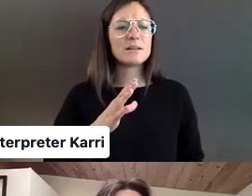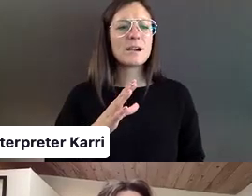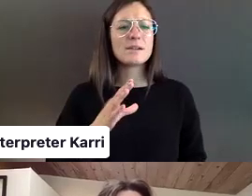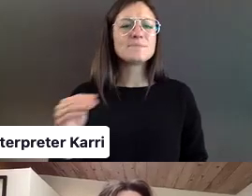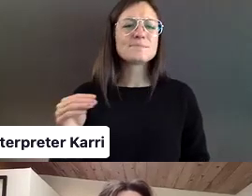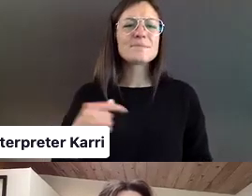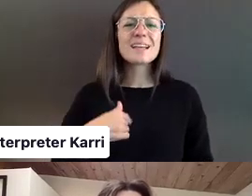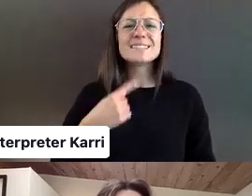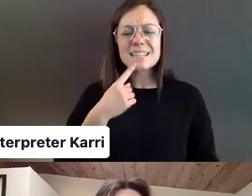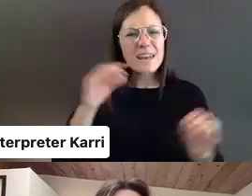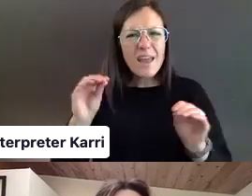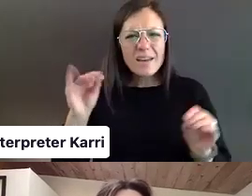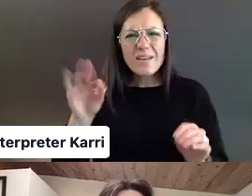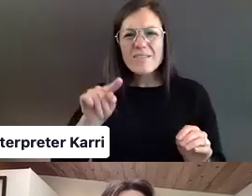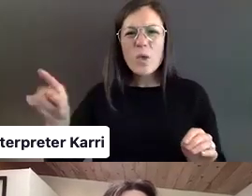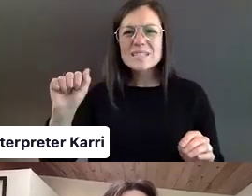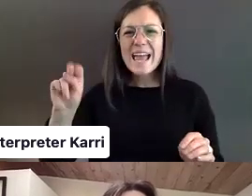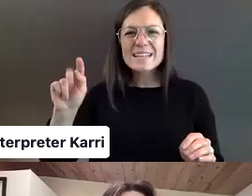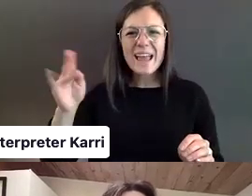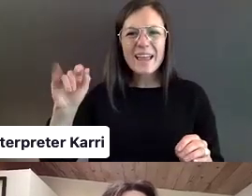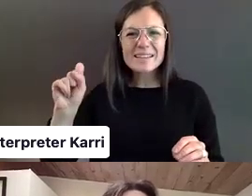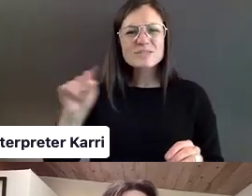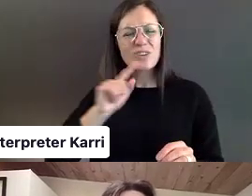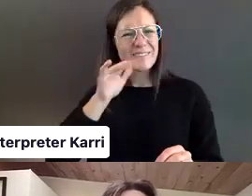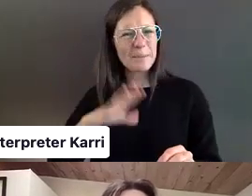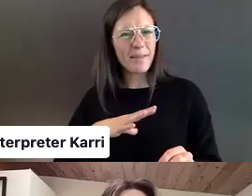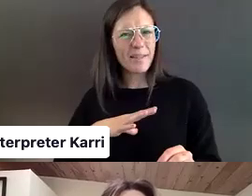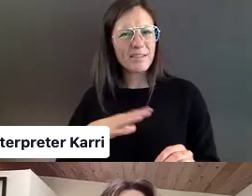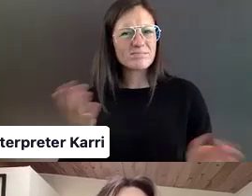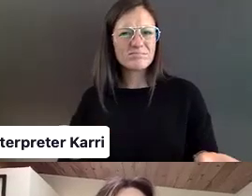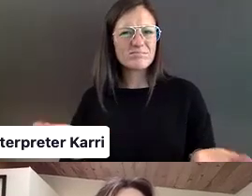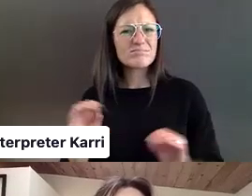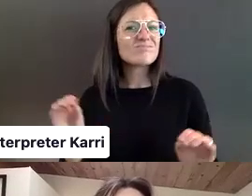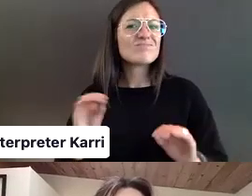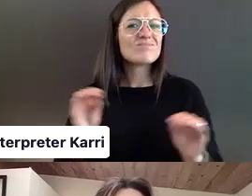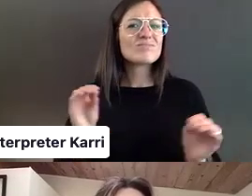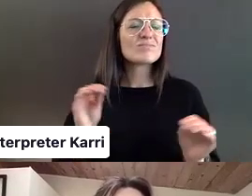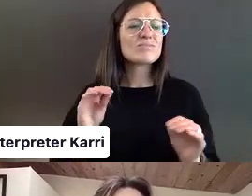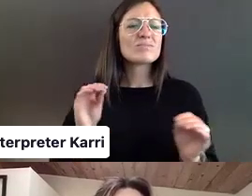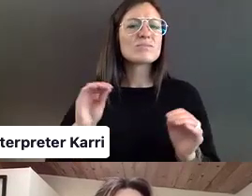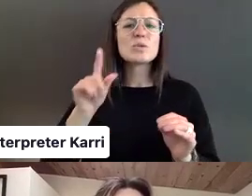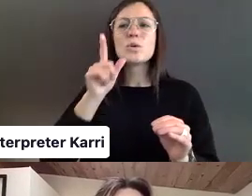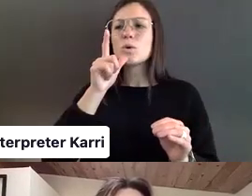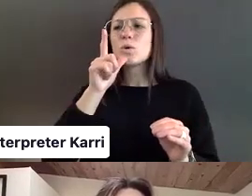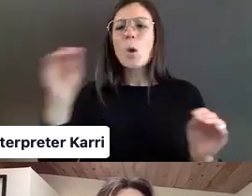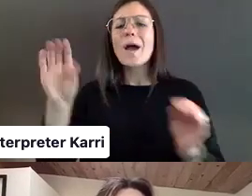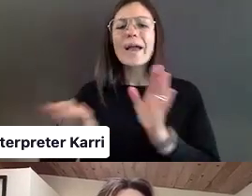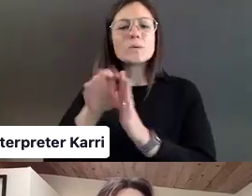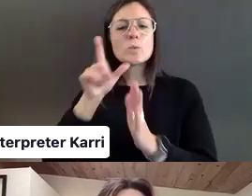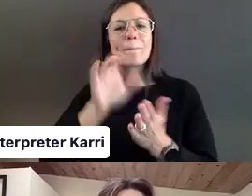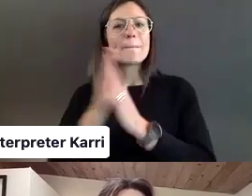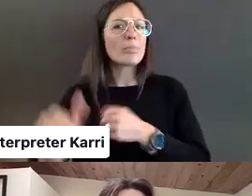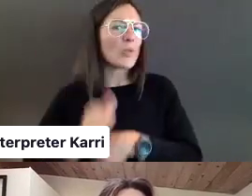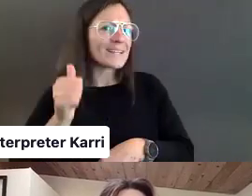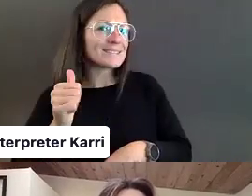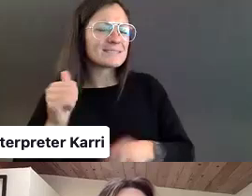the antagonists are female. No one who is threatening is